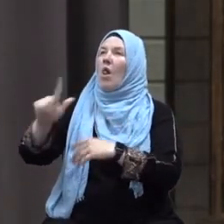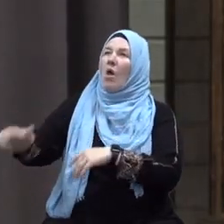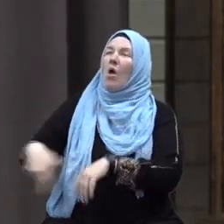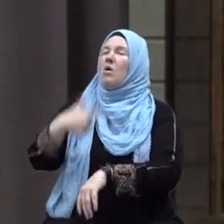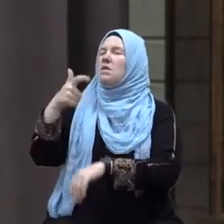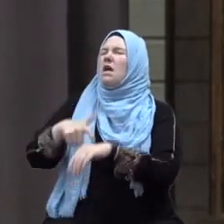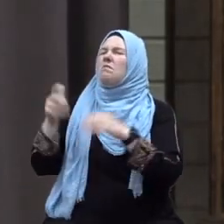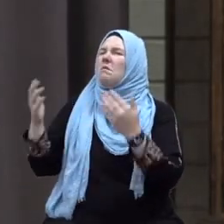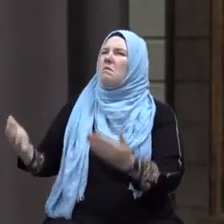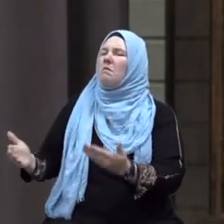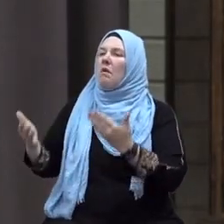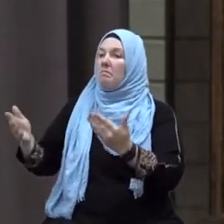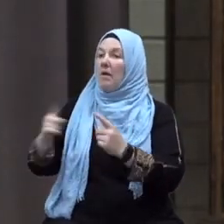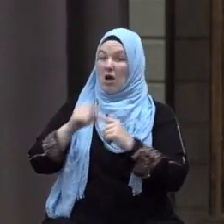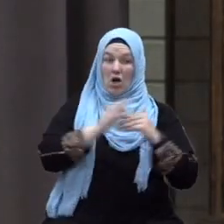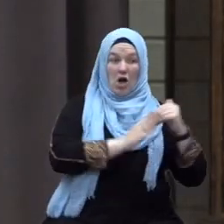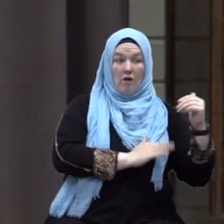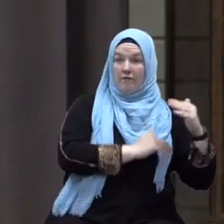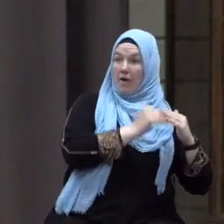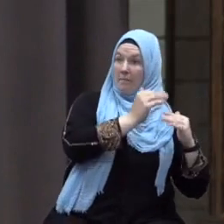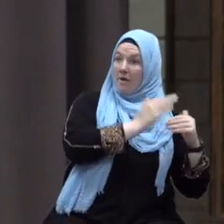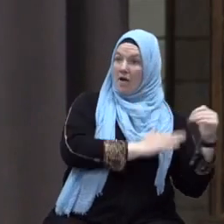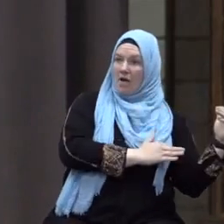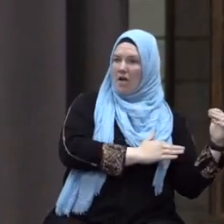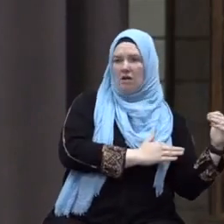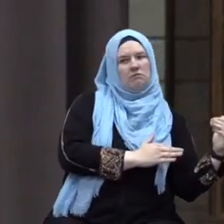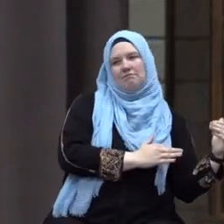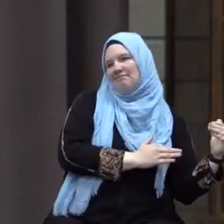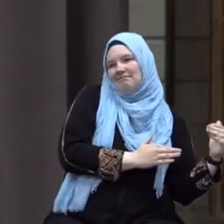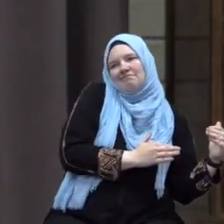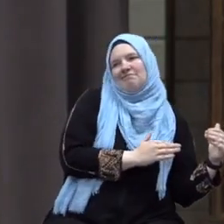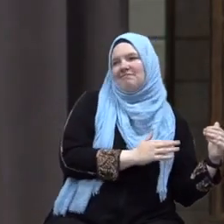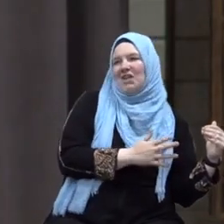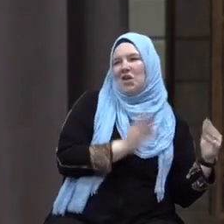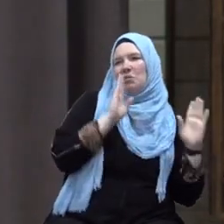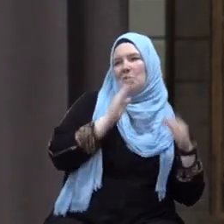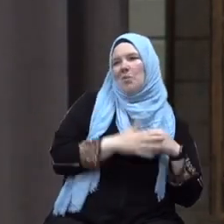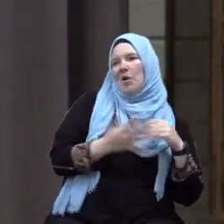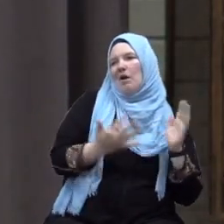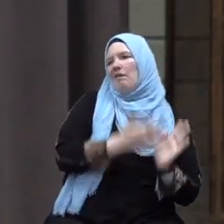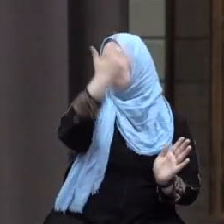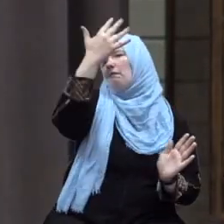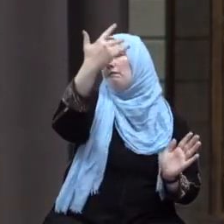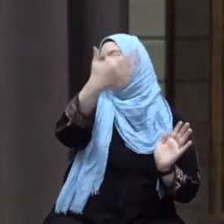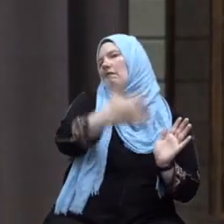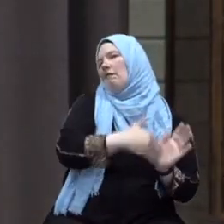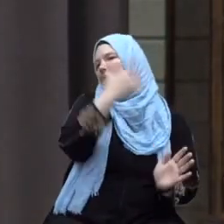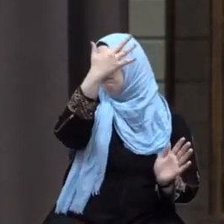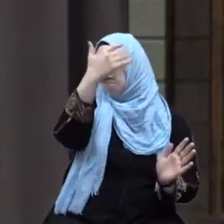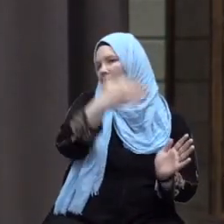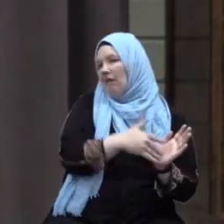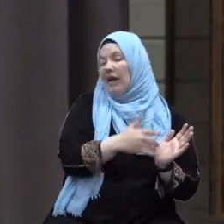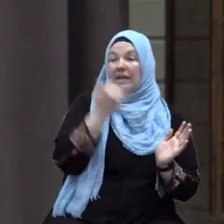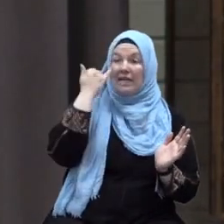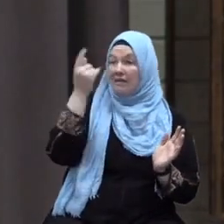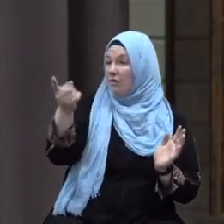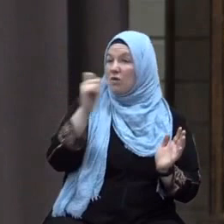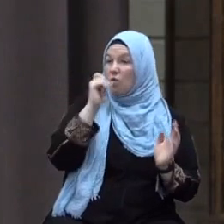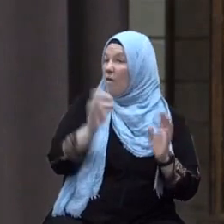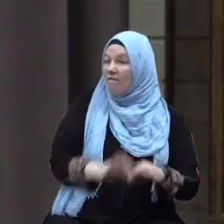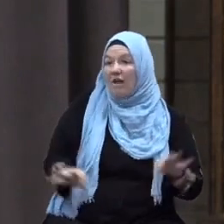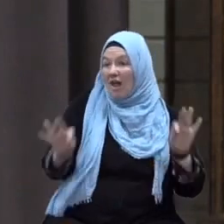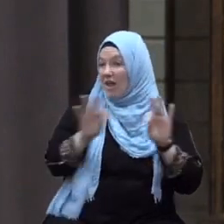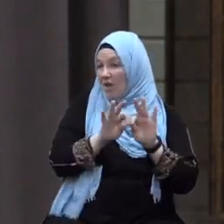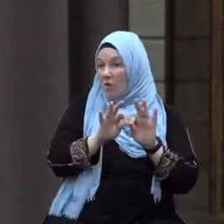we don't. So Allah will treat us in a way that's consistent. Because if you do not